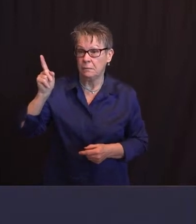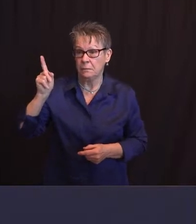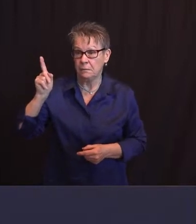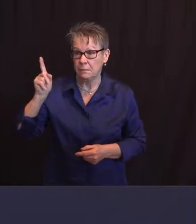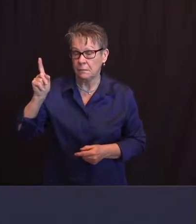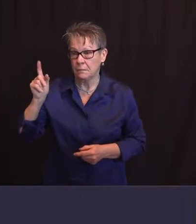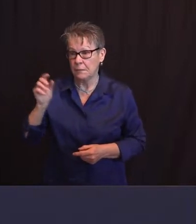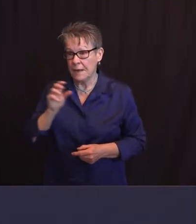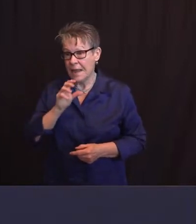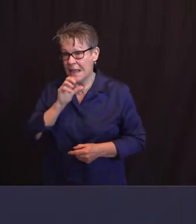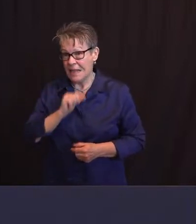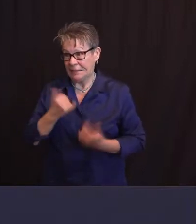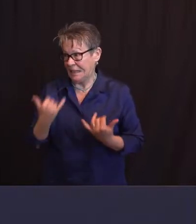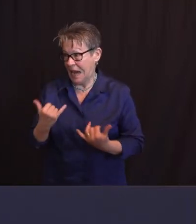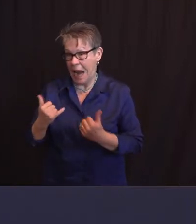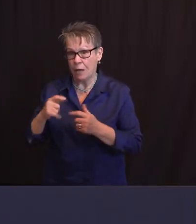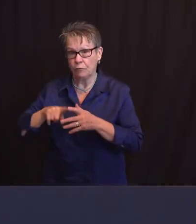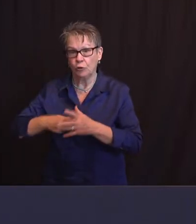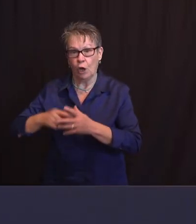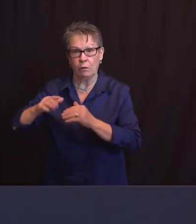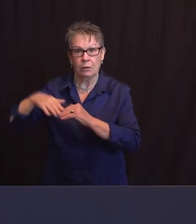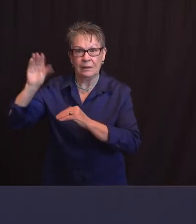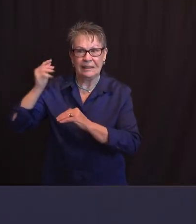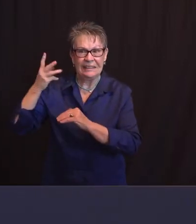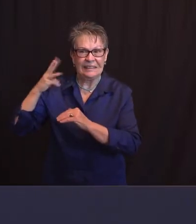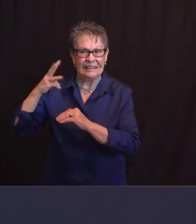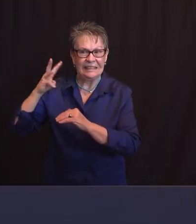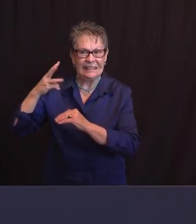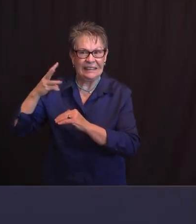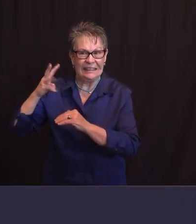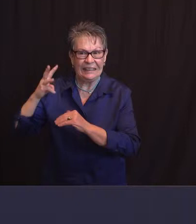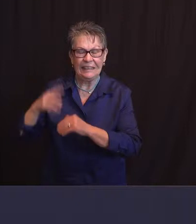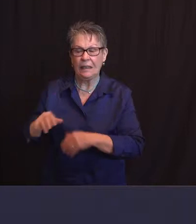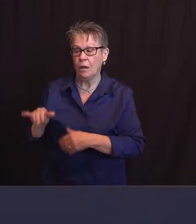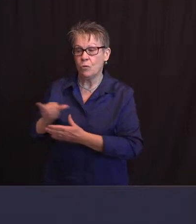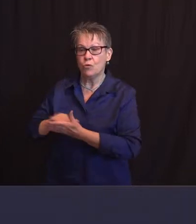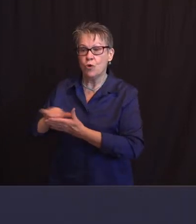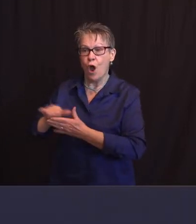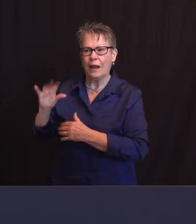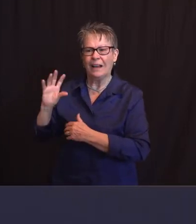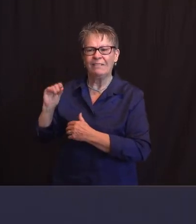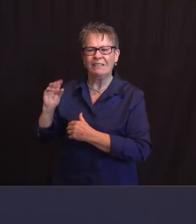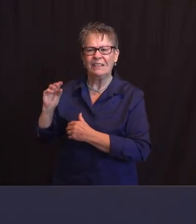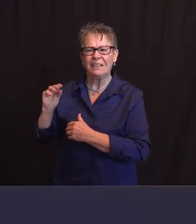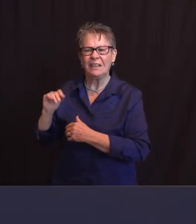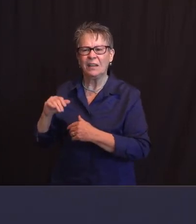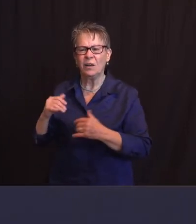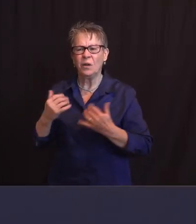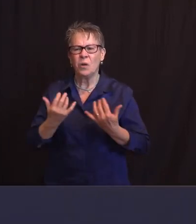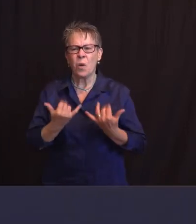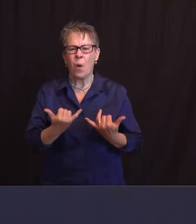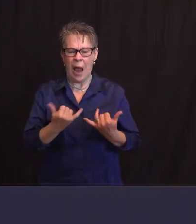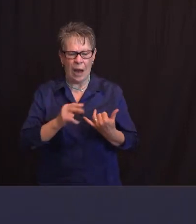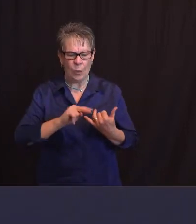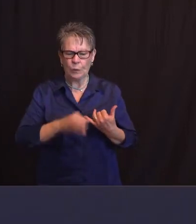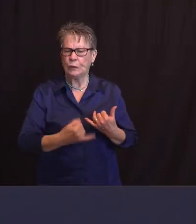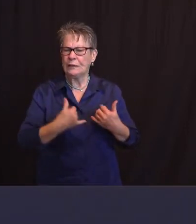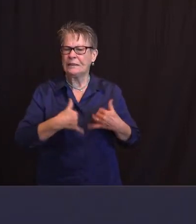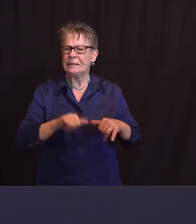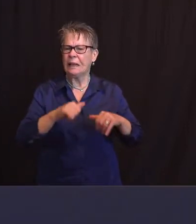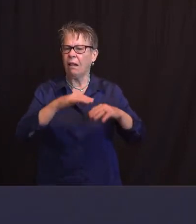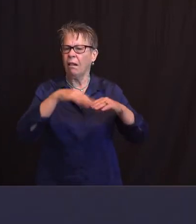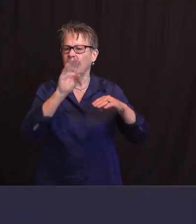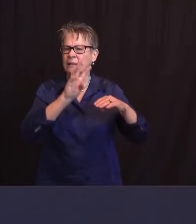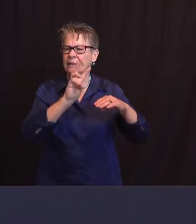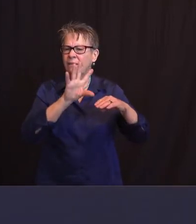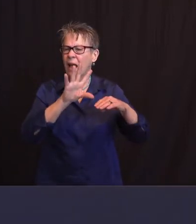16. New York just announced it's lowering it to 50. So how come New Jersey is still stuck at eligibility with 65 years and